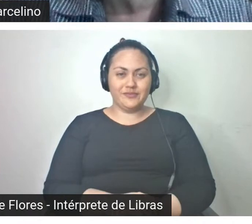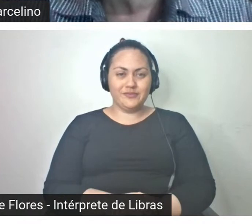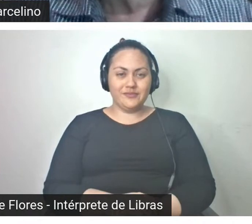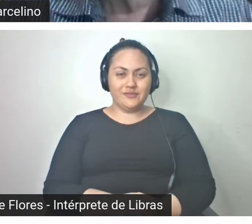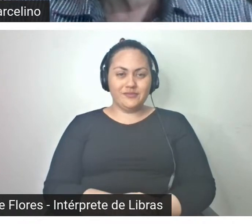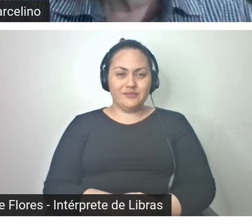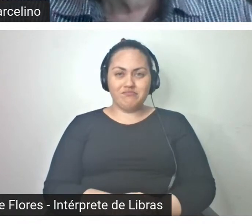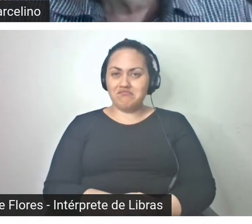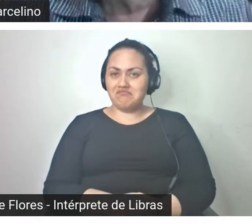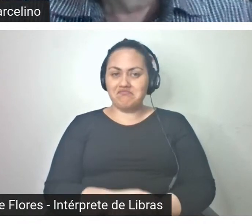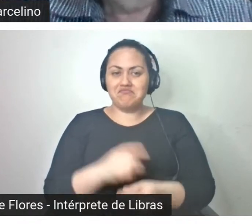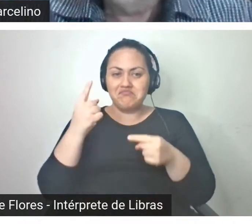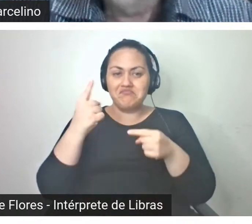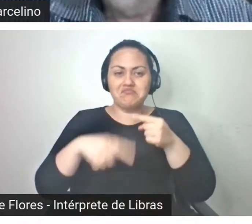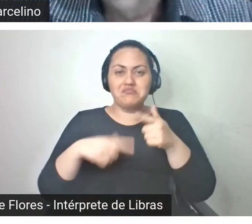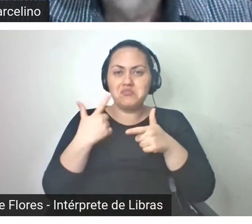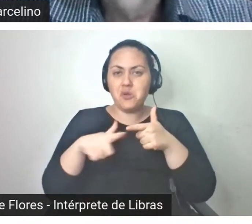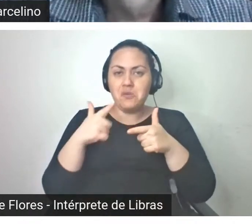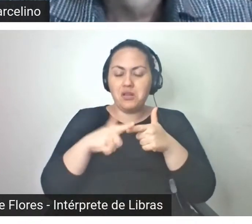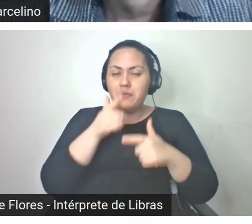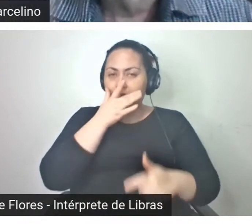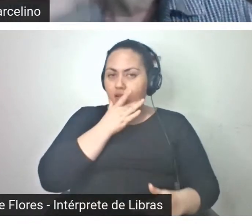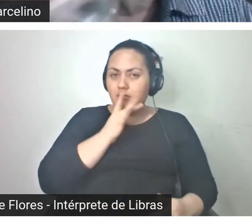Acho que houve um problema.